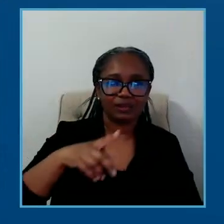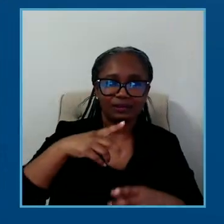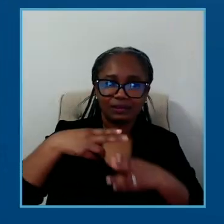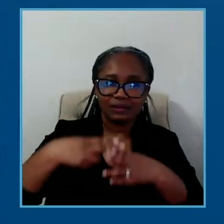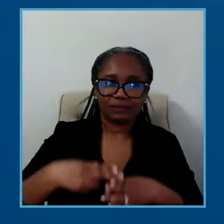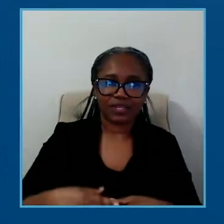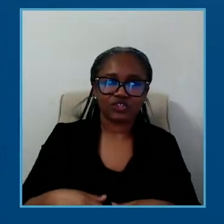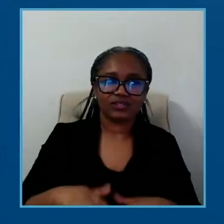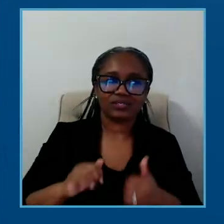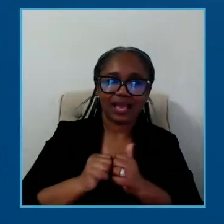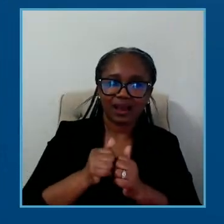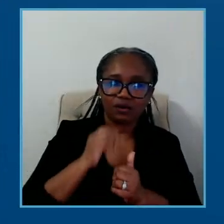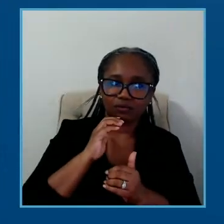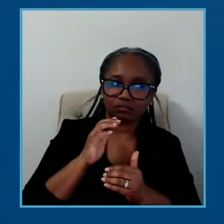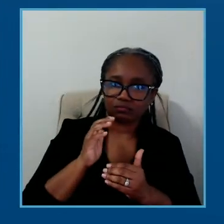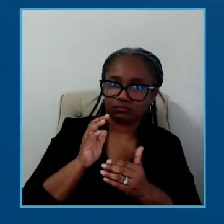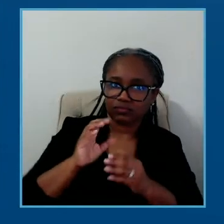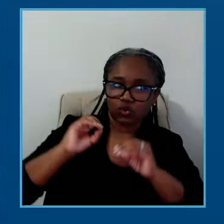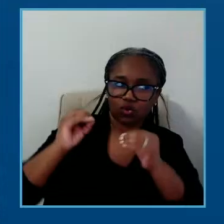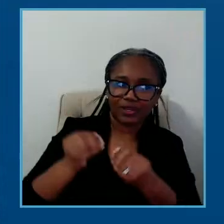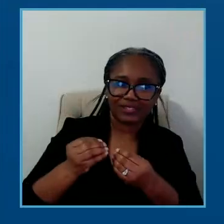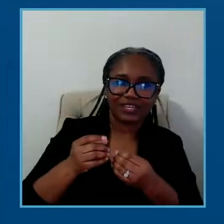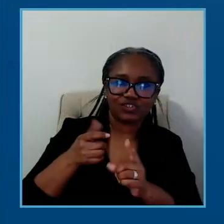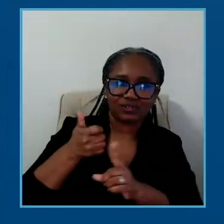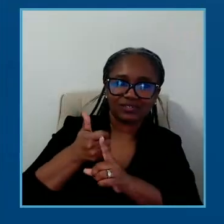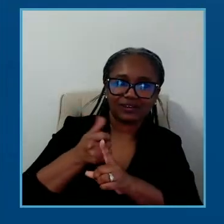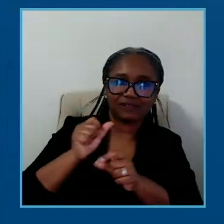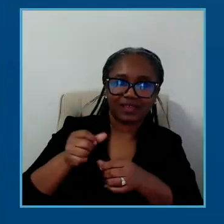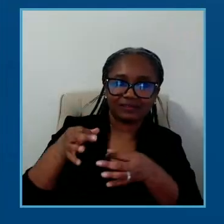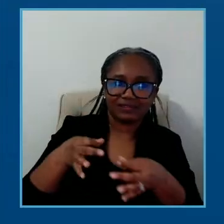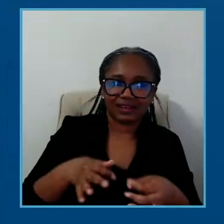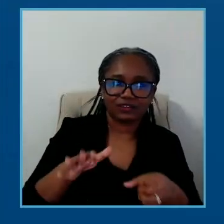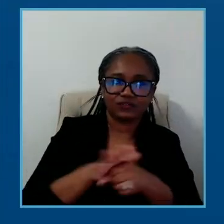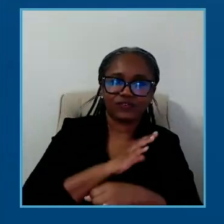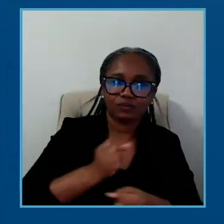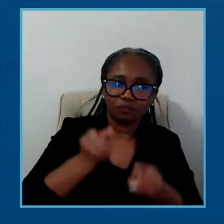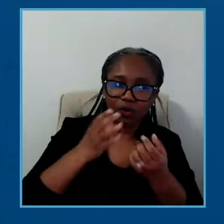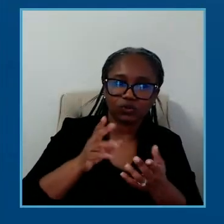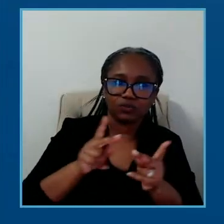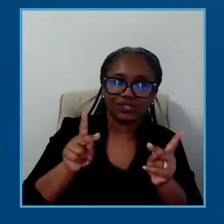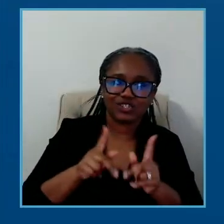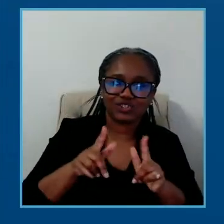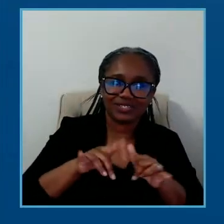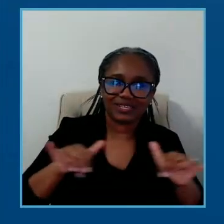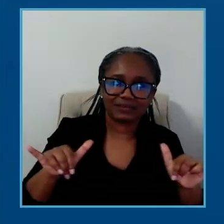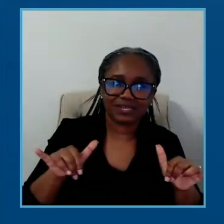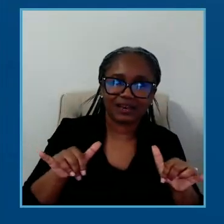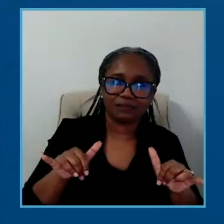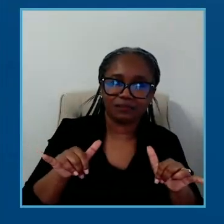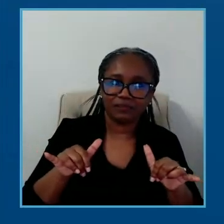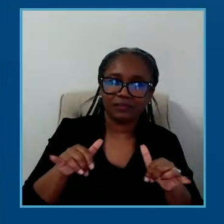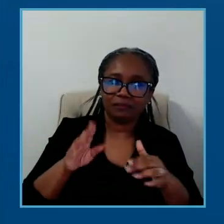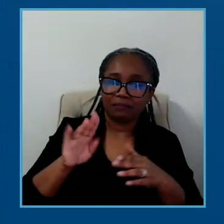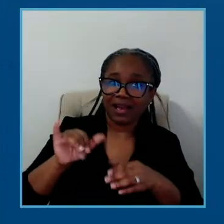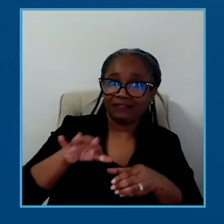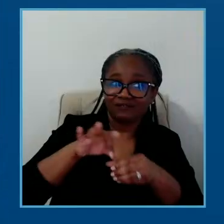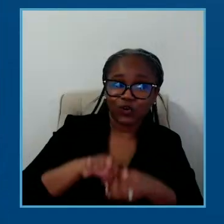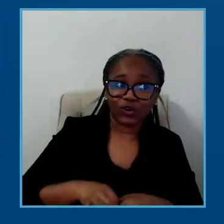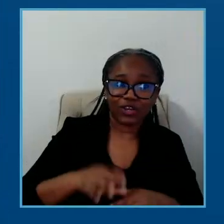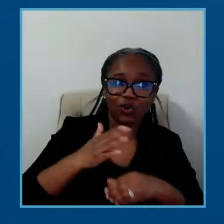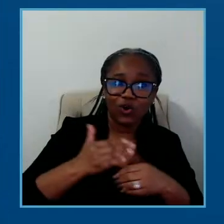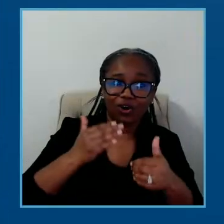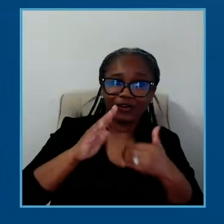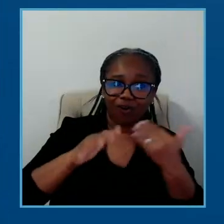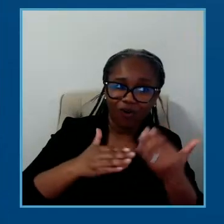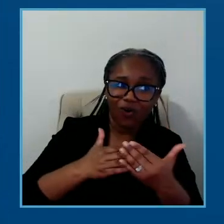at once and giving each member more than one vote. Now, how it's set forth in 4643 is not exactly how the